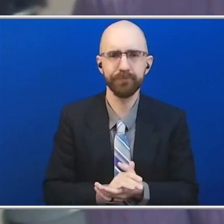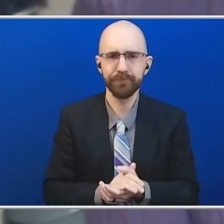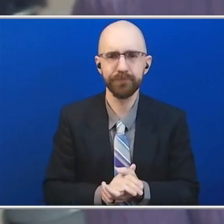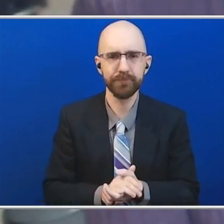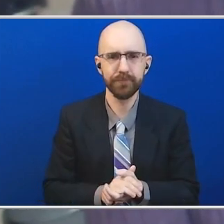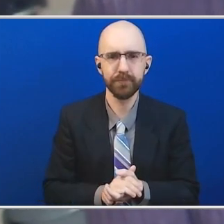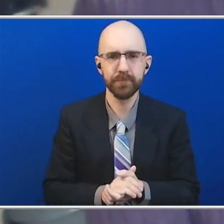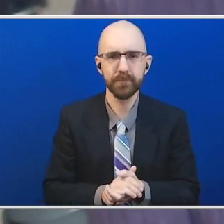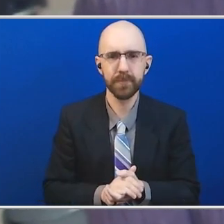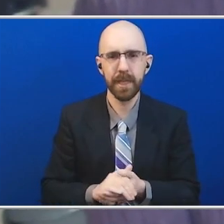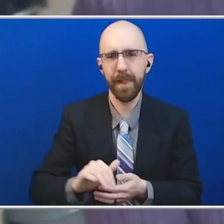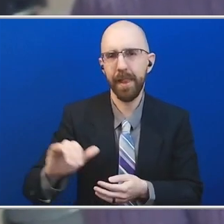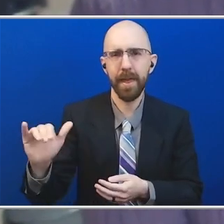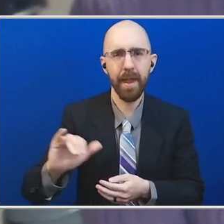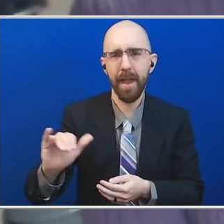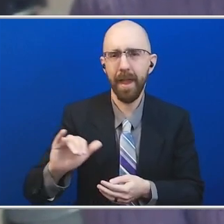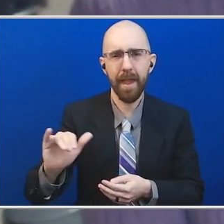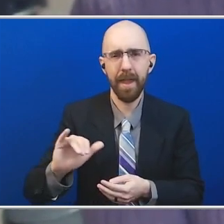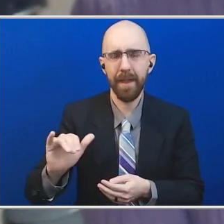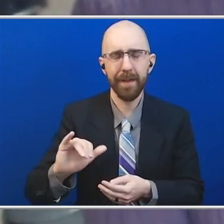like